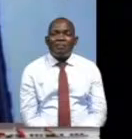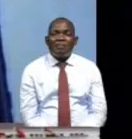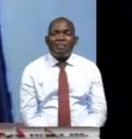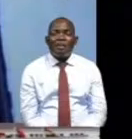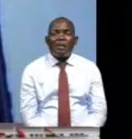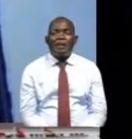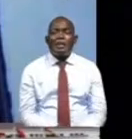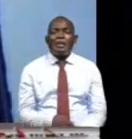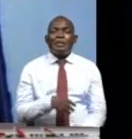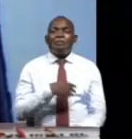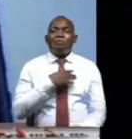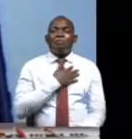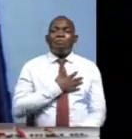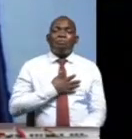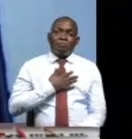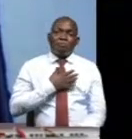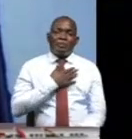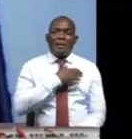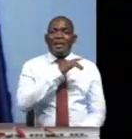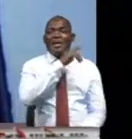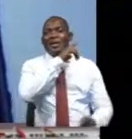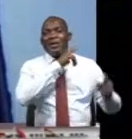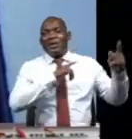My Lords, of the record.